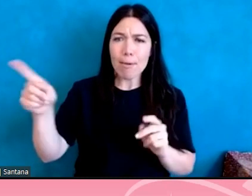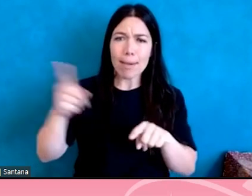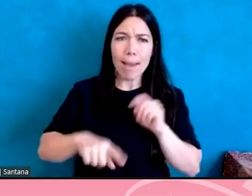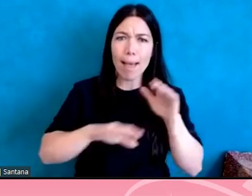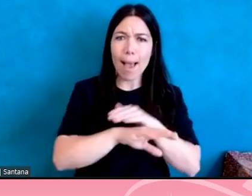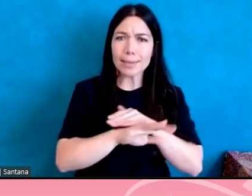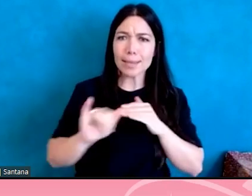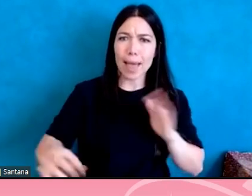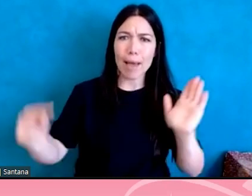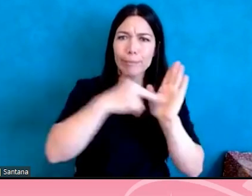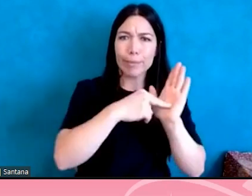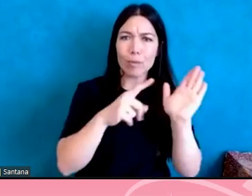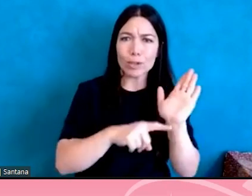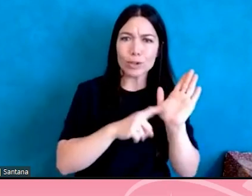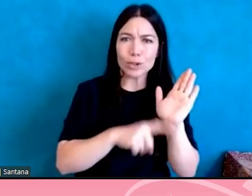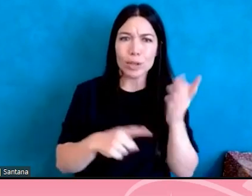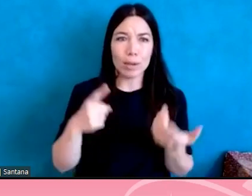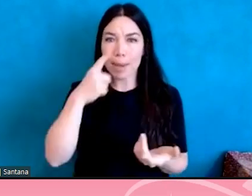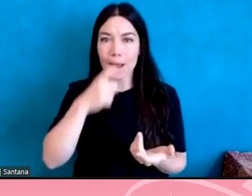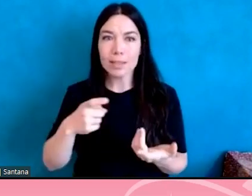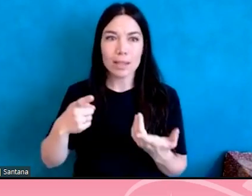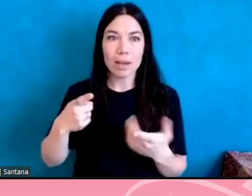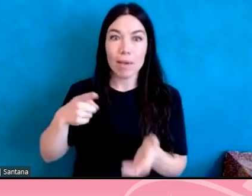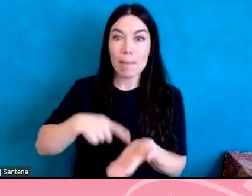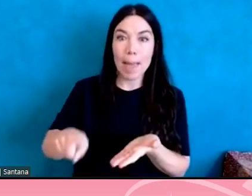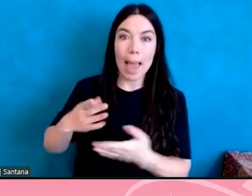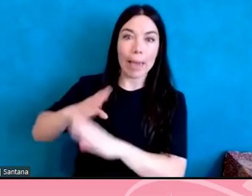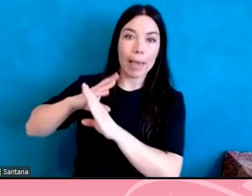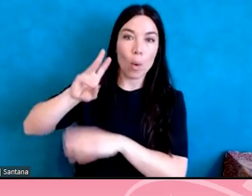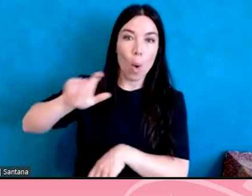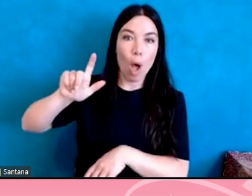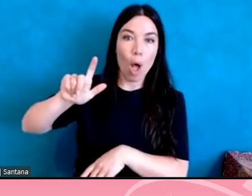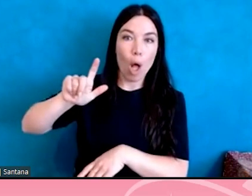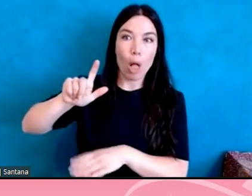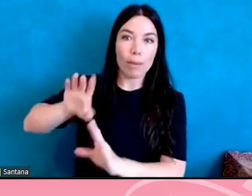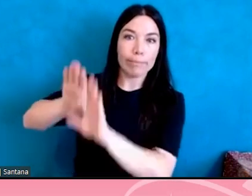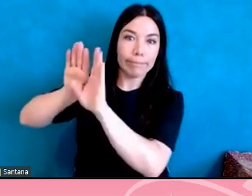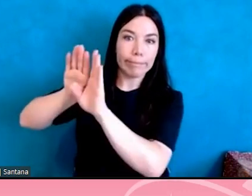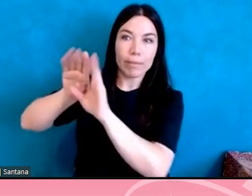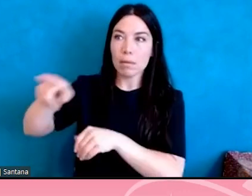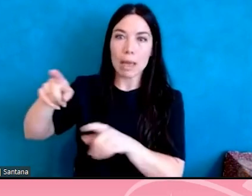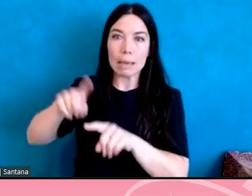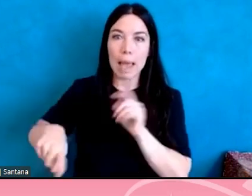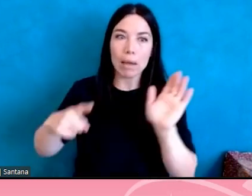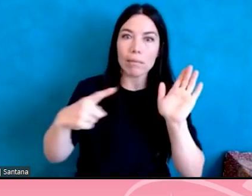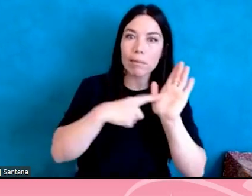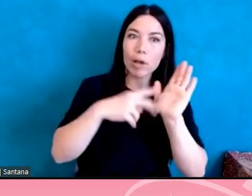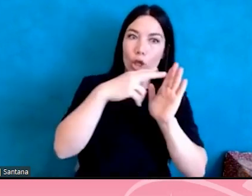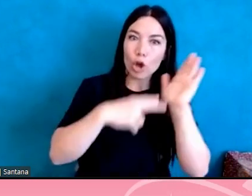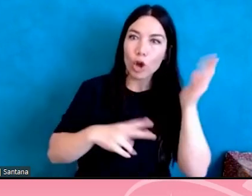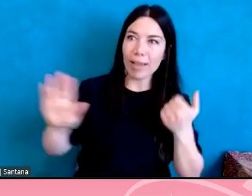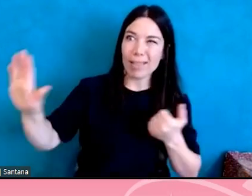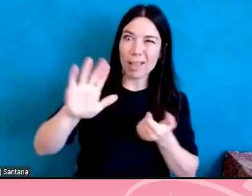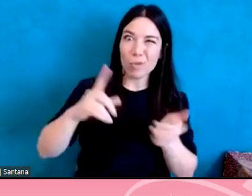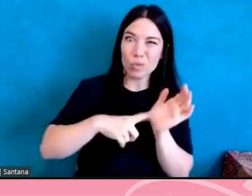to, typically due to paywalling. So if you're doing work where we're thinking about language ideologies and the work that you're doing is